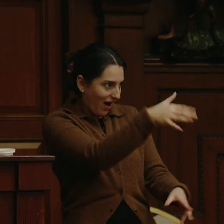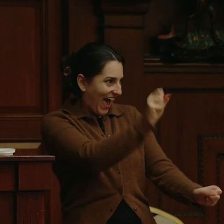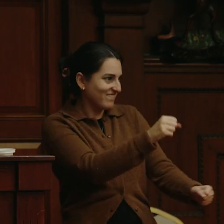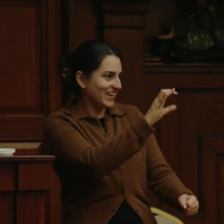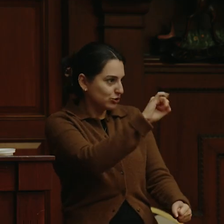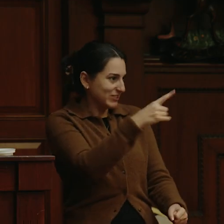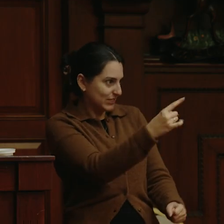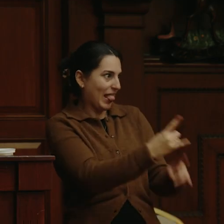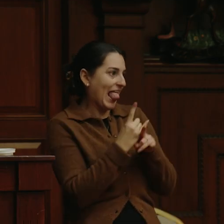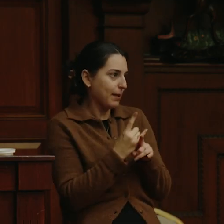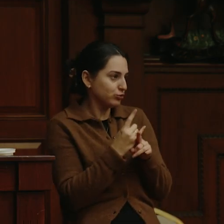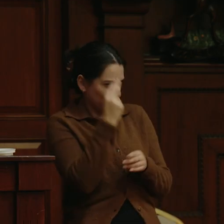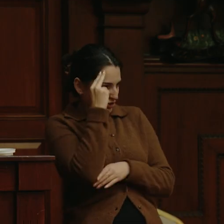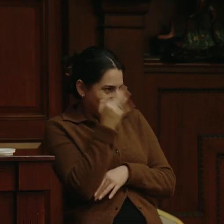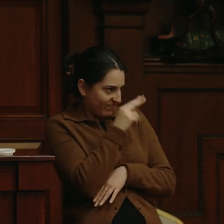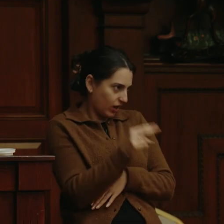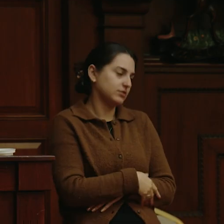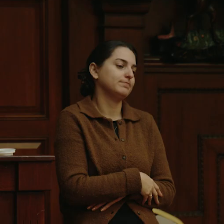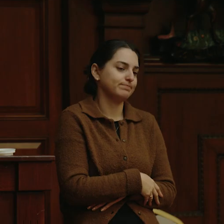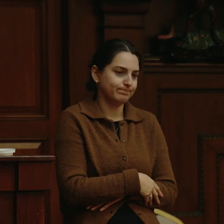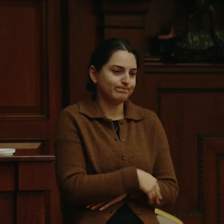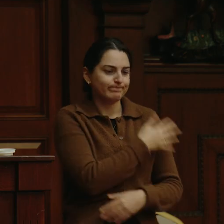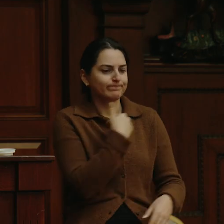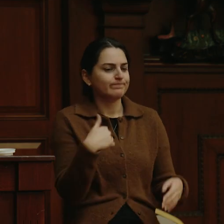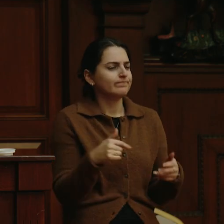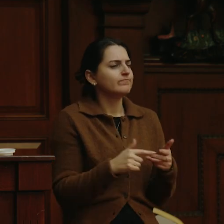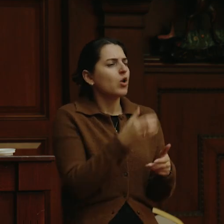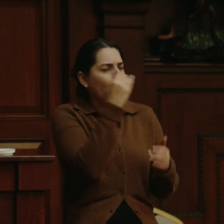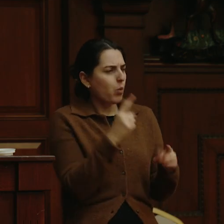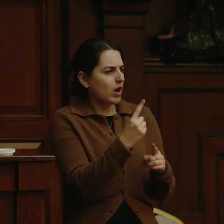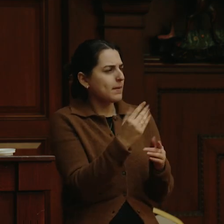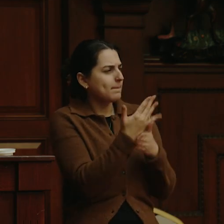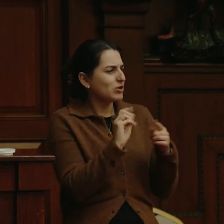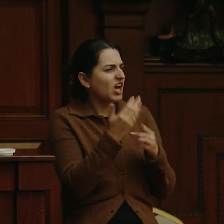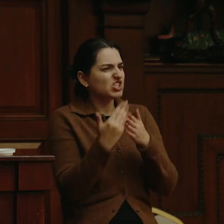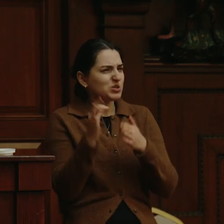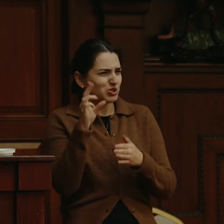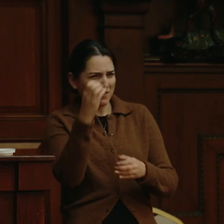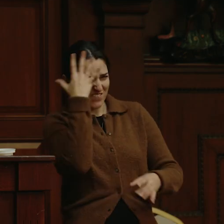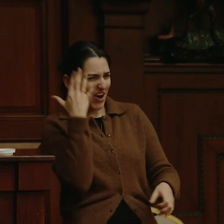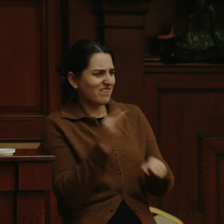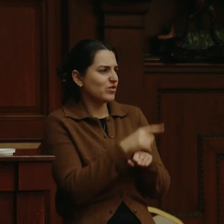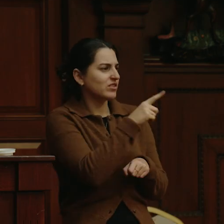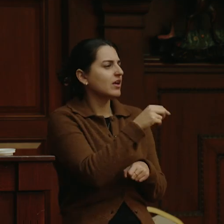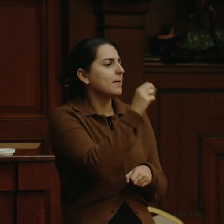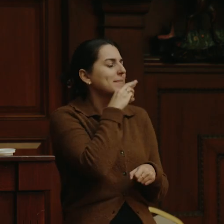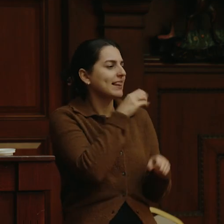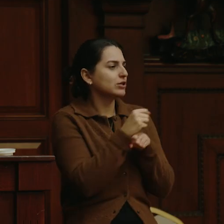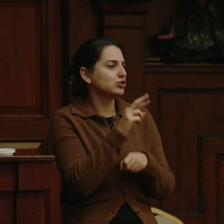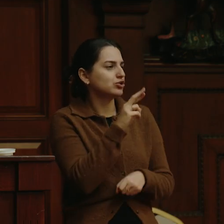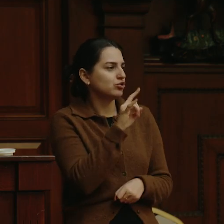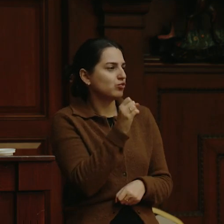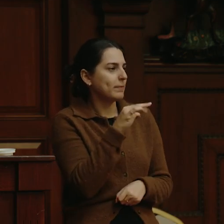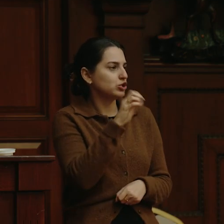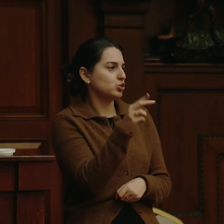Sjögren's. The next blood test, no one ever thinks to do this, as far as I can see, for referrals for Sjögren's, but it's rheumatoid factor. A